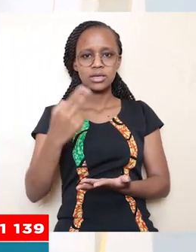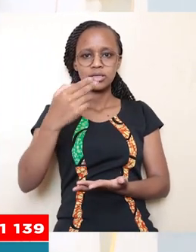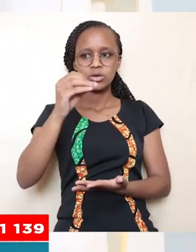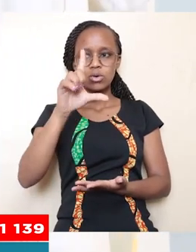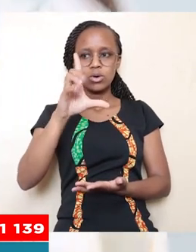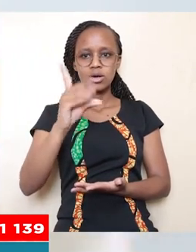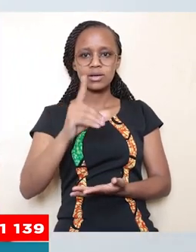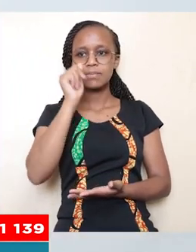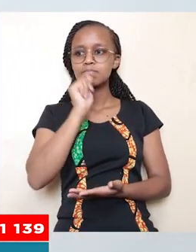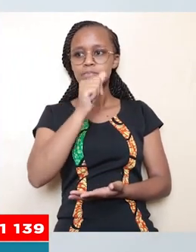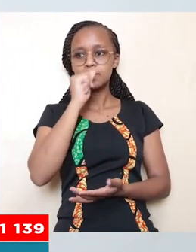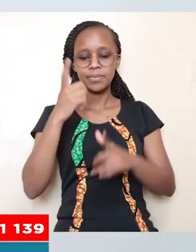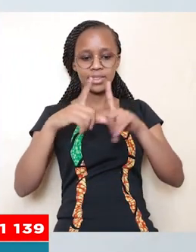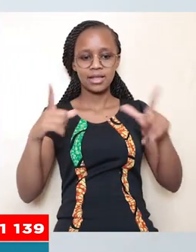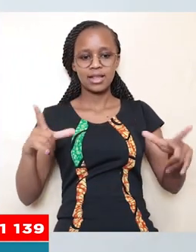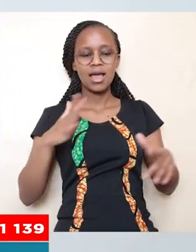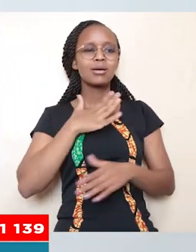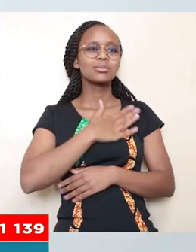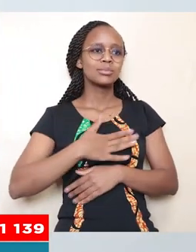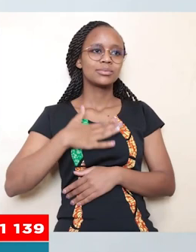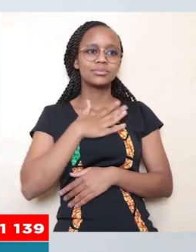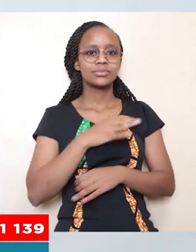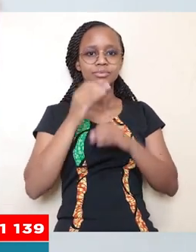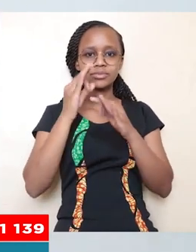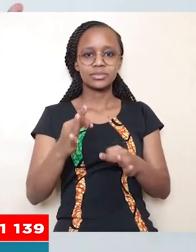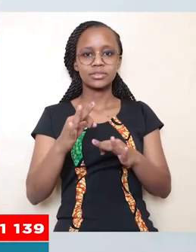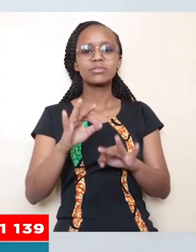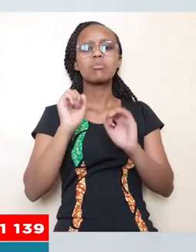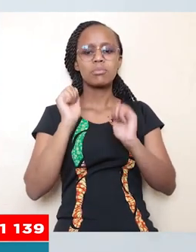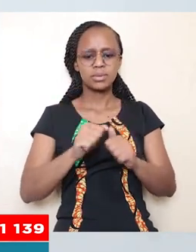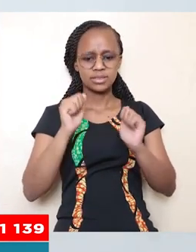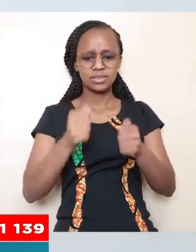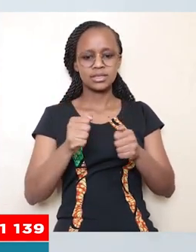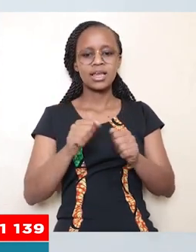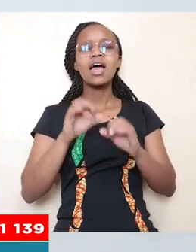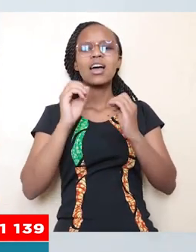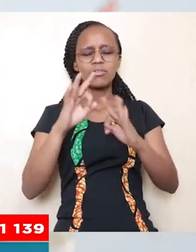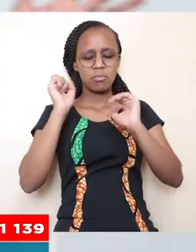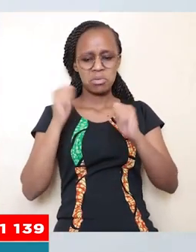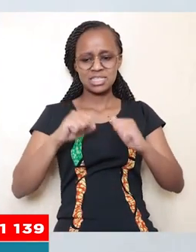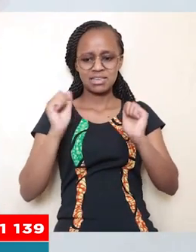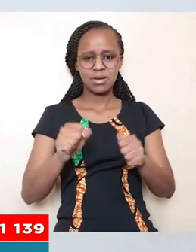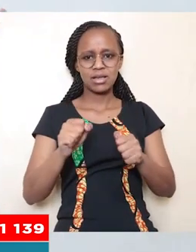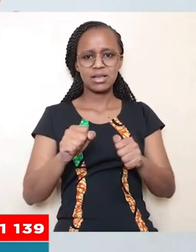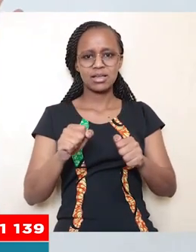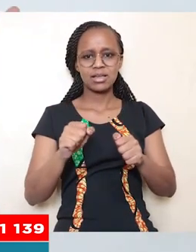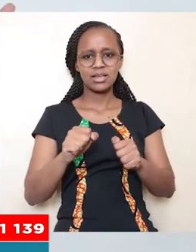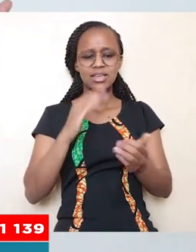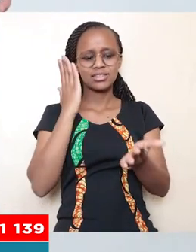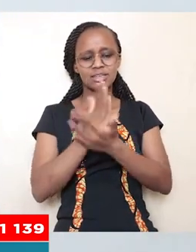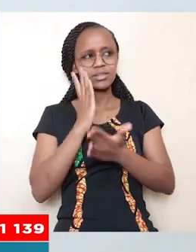what they hold sacred about their language. Please. And if you can, please, if you can, please. This is a